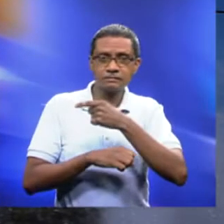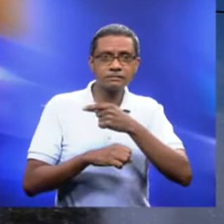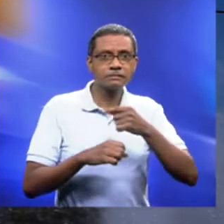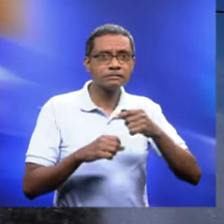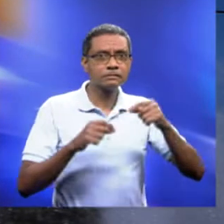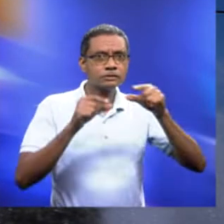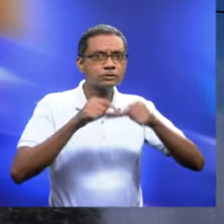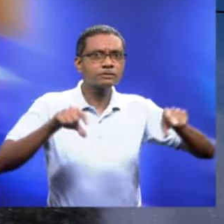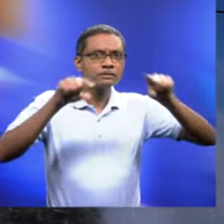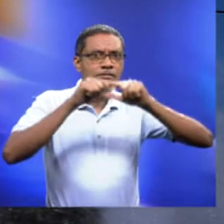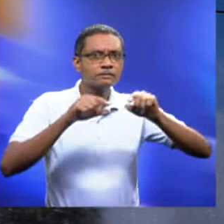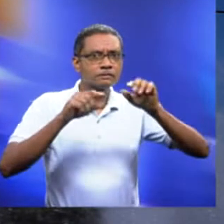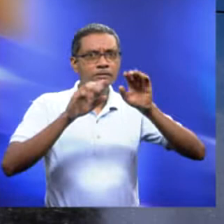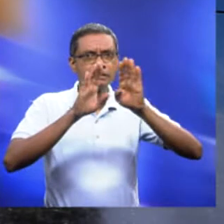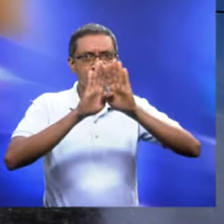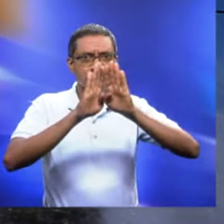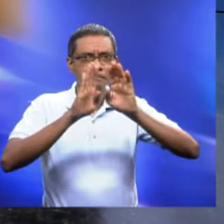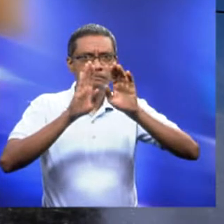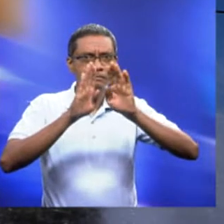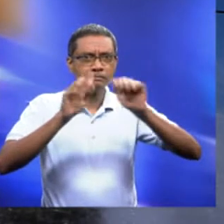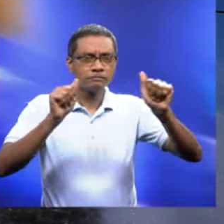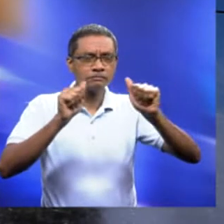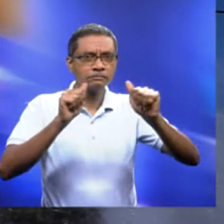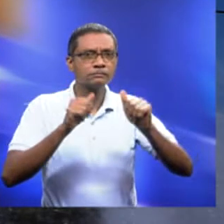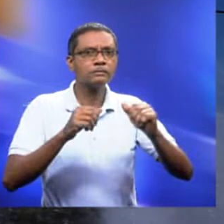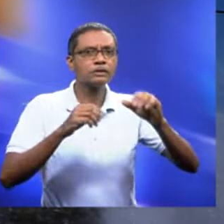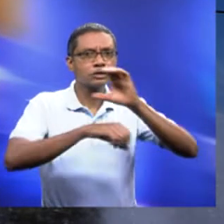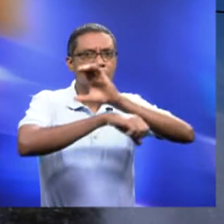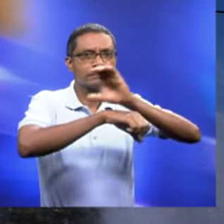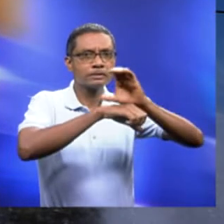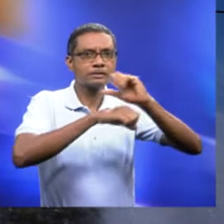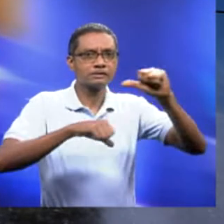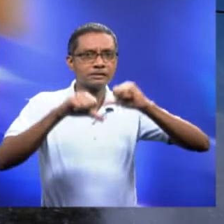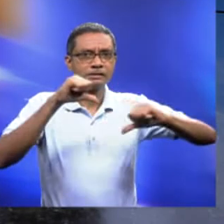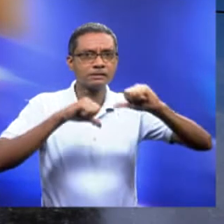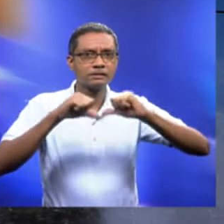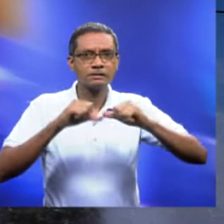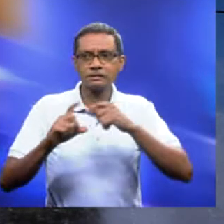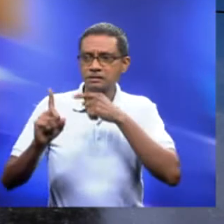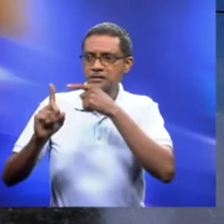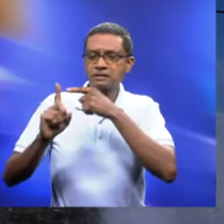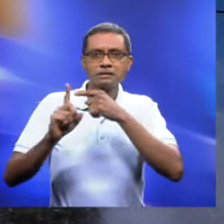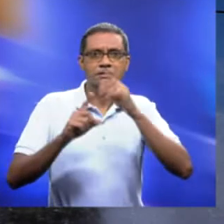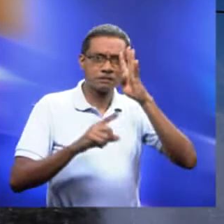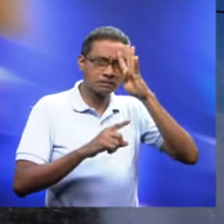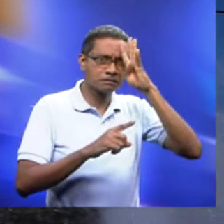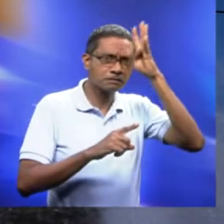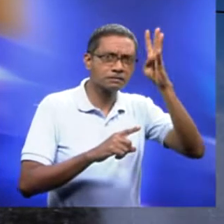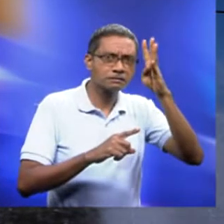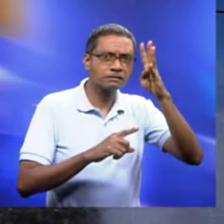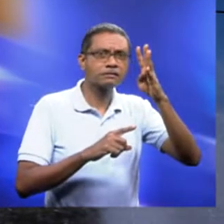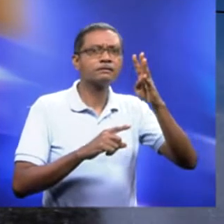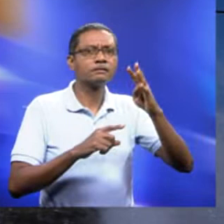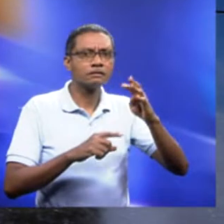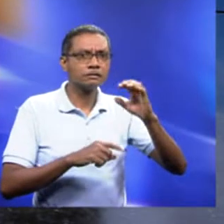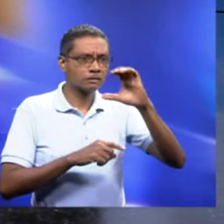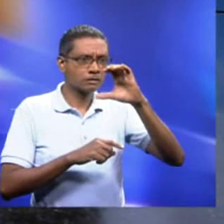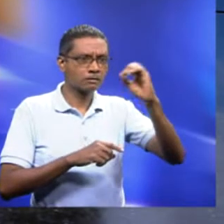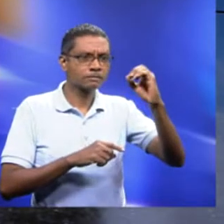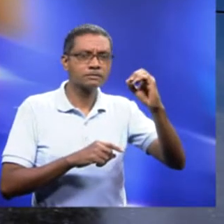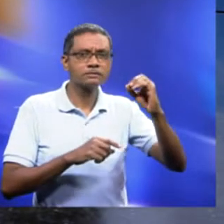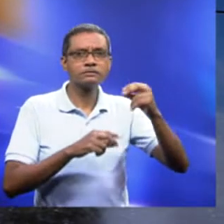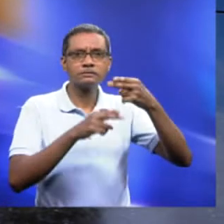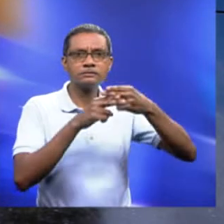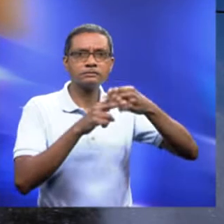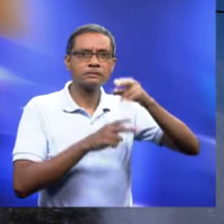computer science. He is also the founder of Fusion, the largest adventure race in the region, which has